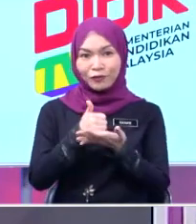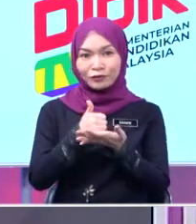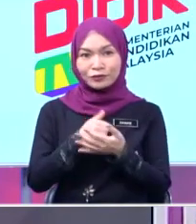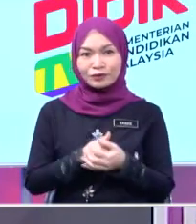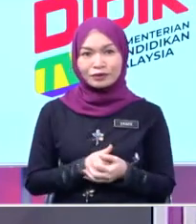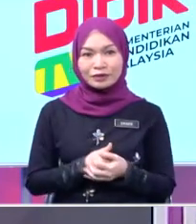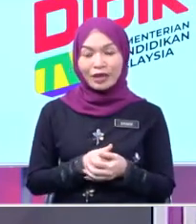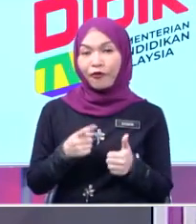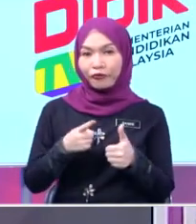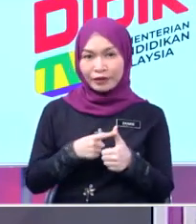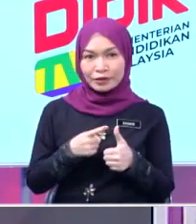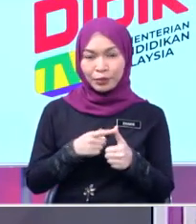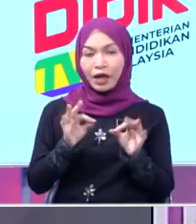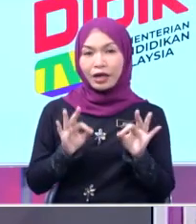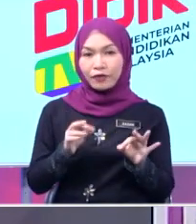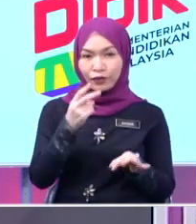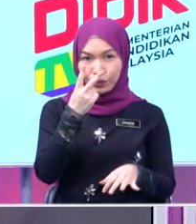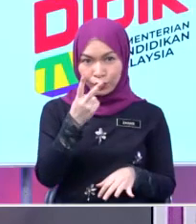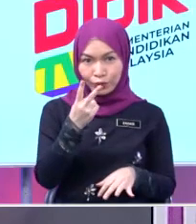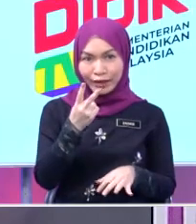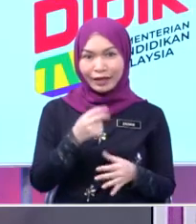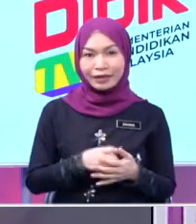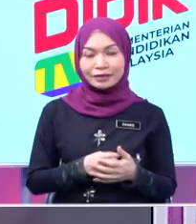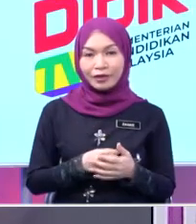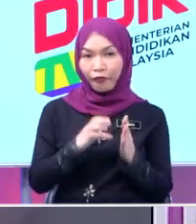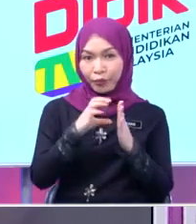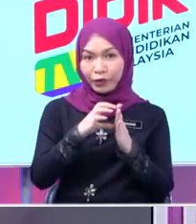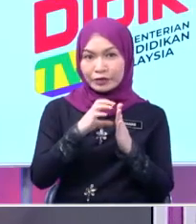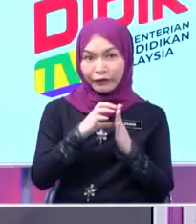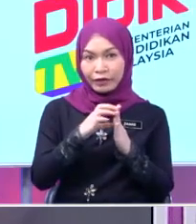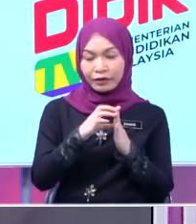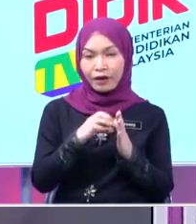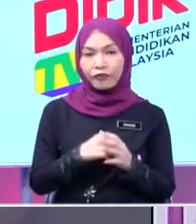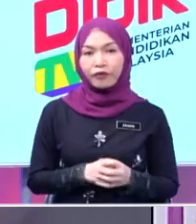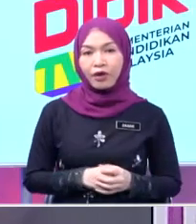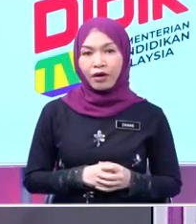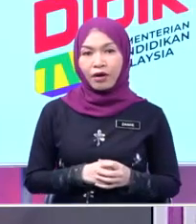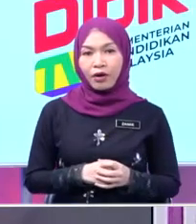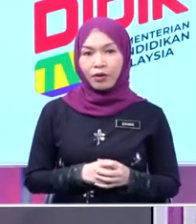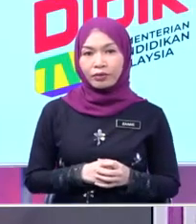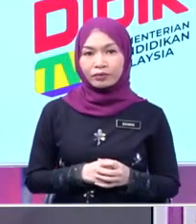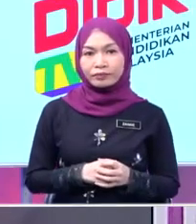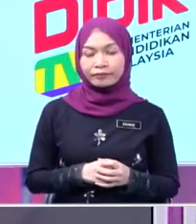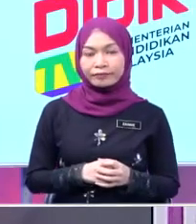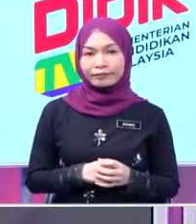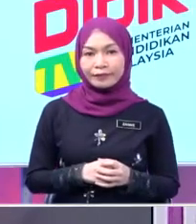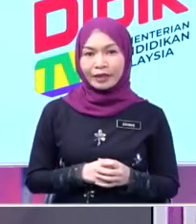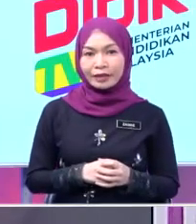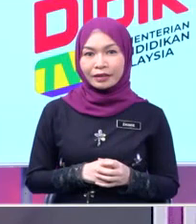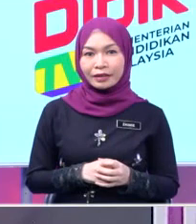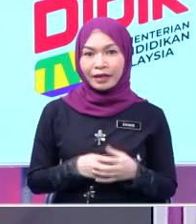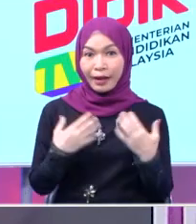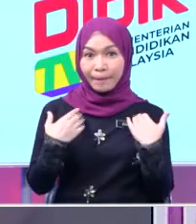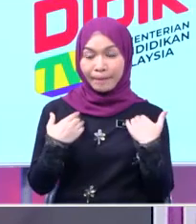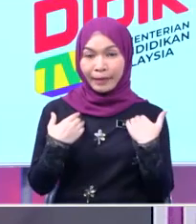First of all, if you look at the first paragraph, it starts off, first of all. So that's already a marker for the reader to